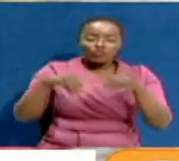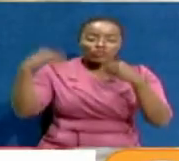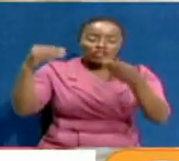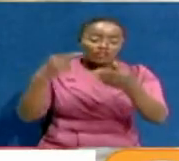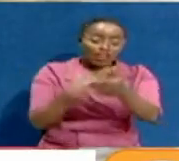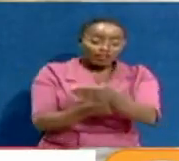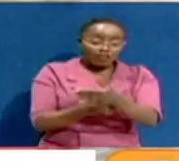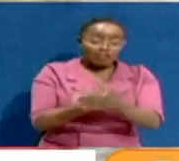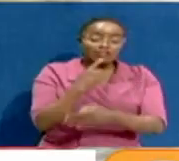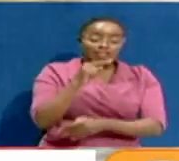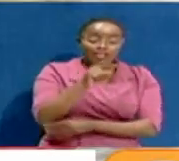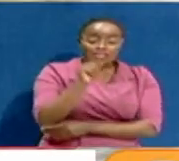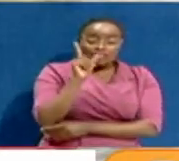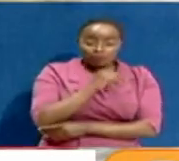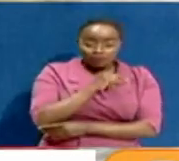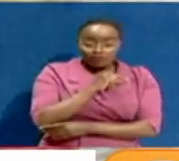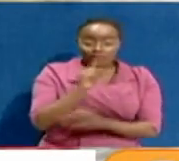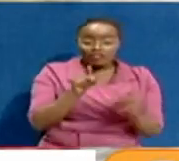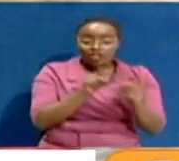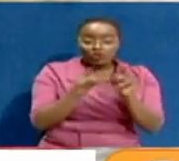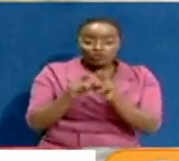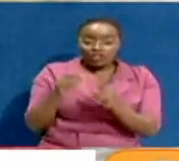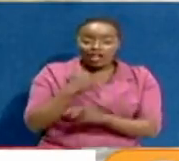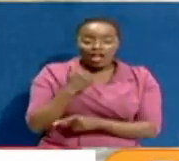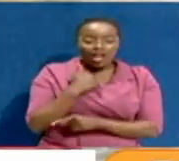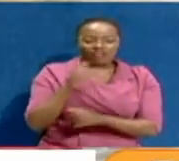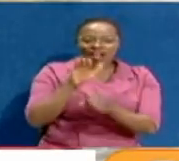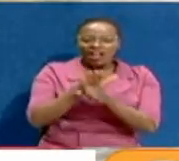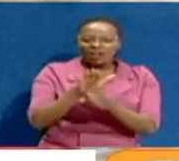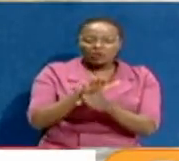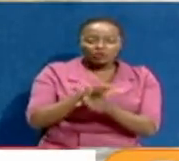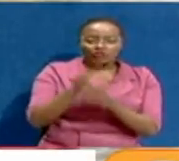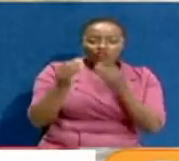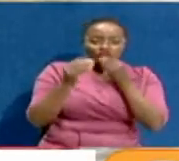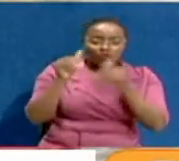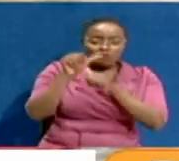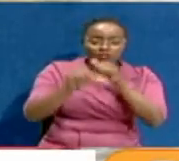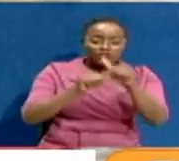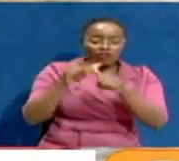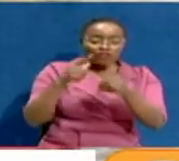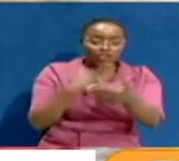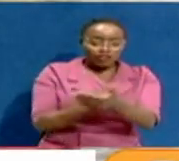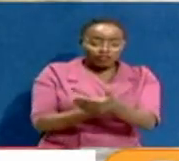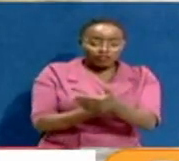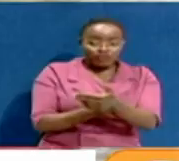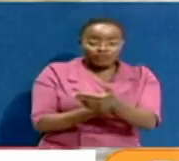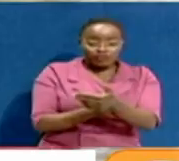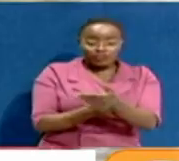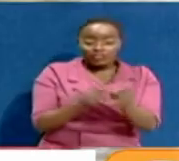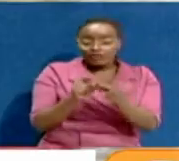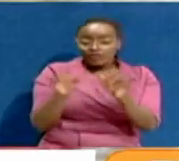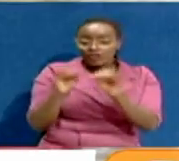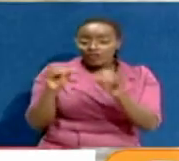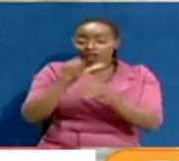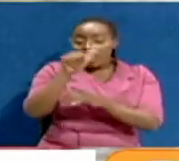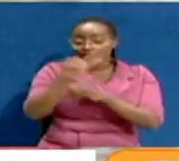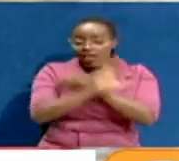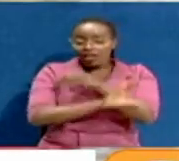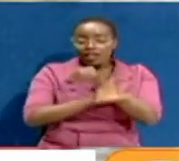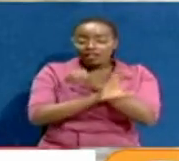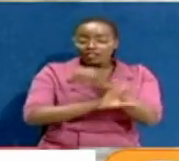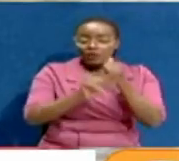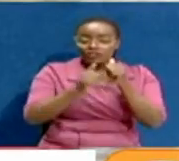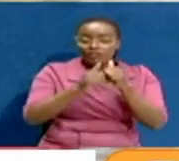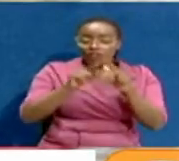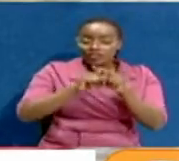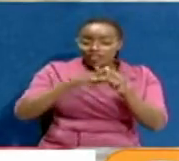vaccinating. Having said that, we do not have too much data about the vaccine in children. There are countries that are rolling out